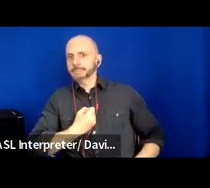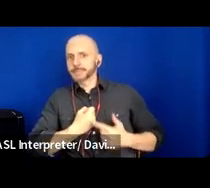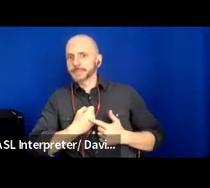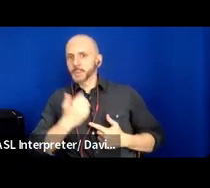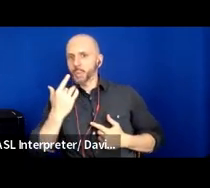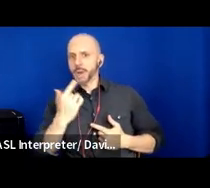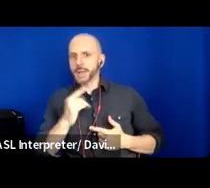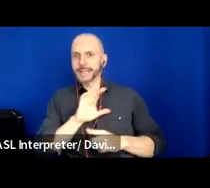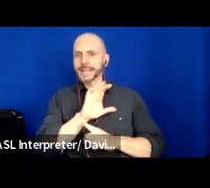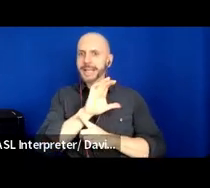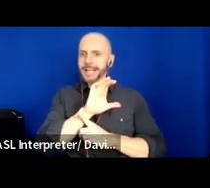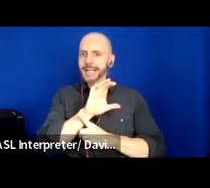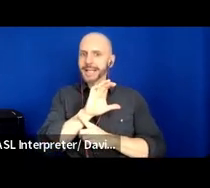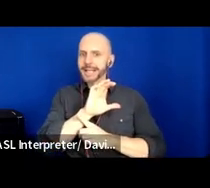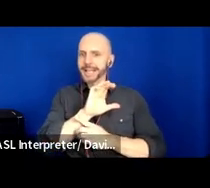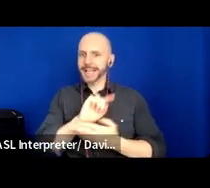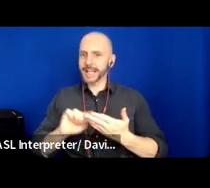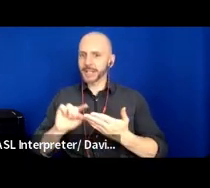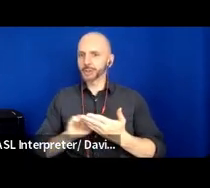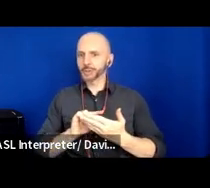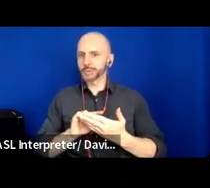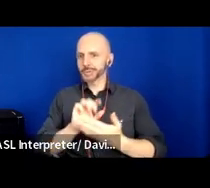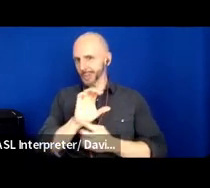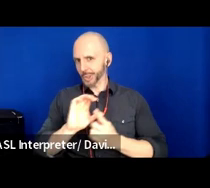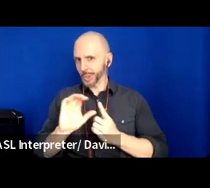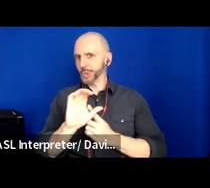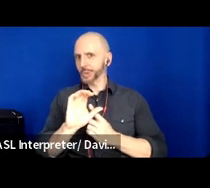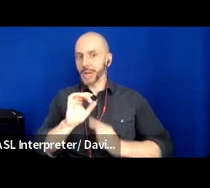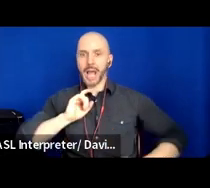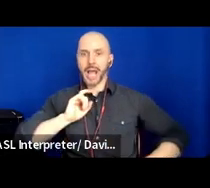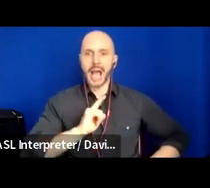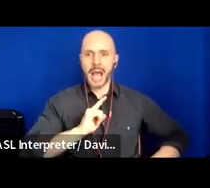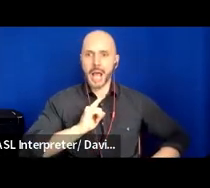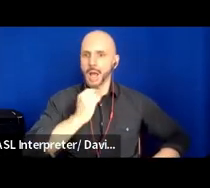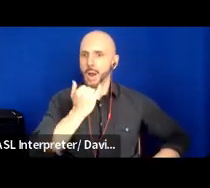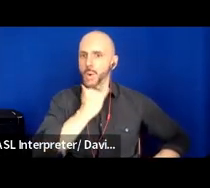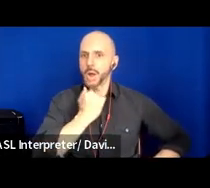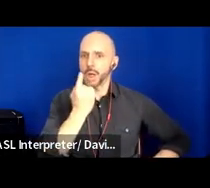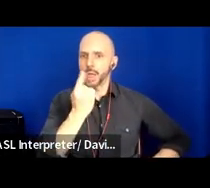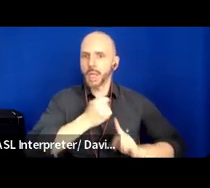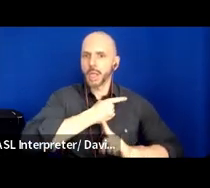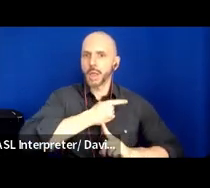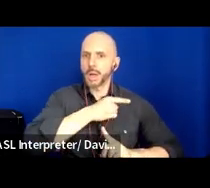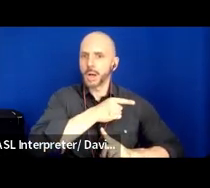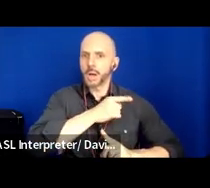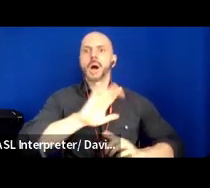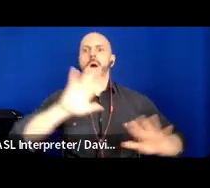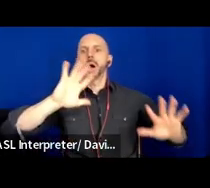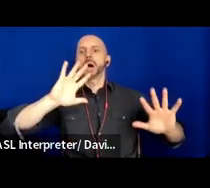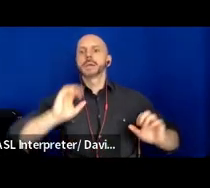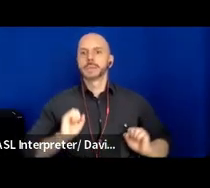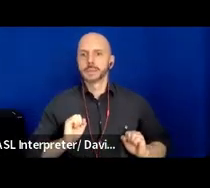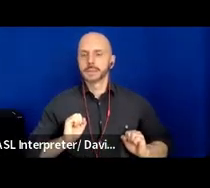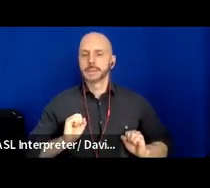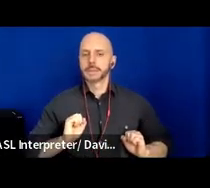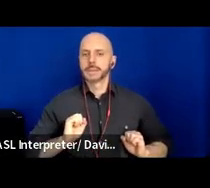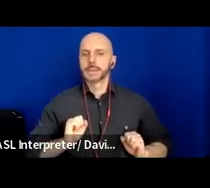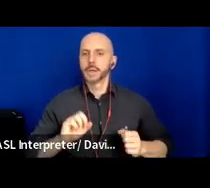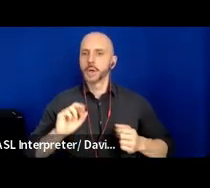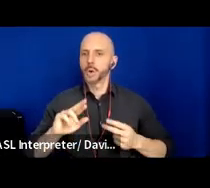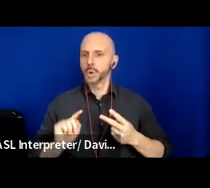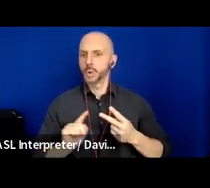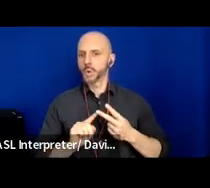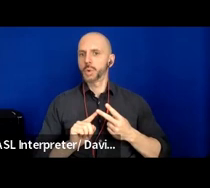mistakes, or B, they know they're not supposed to add to emotional labor. They don't know how to confidently